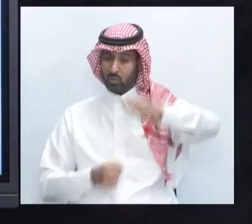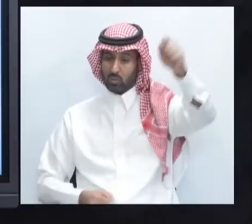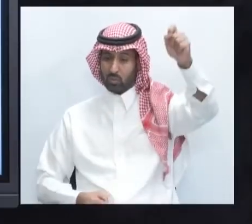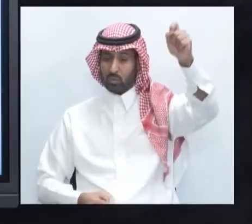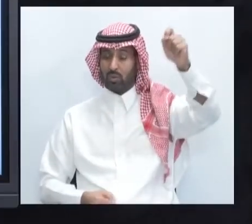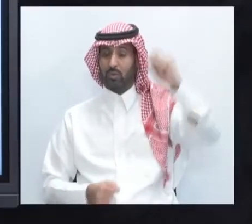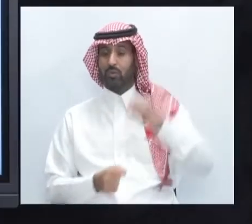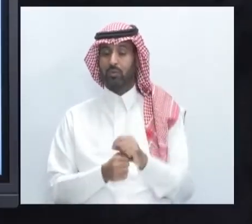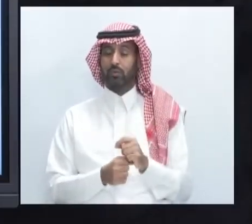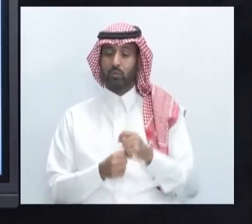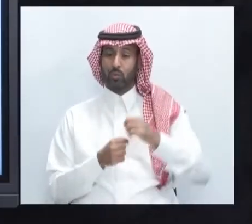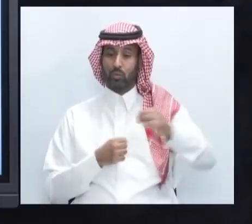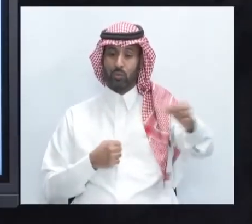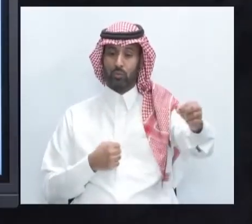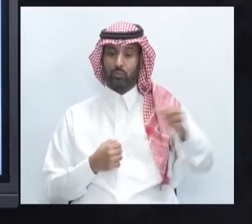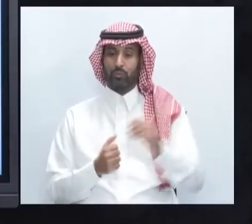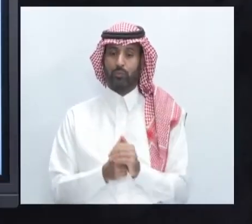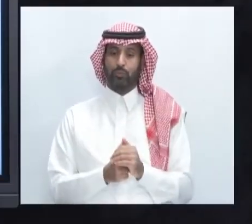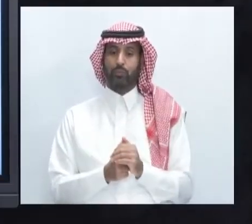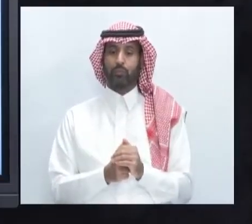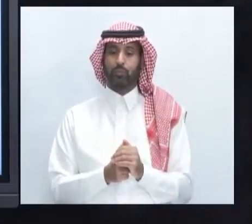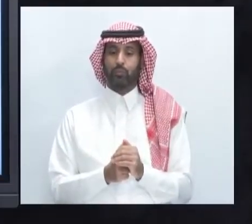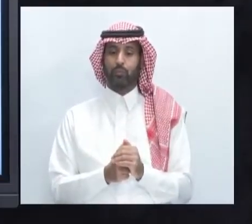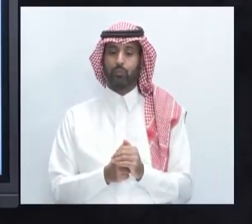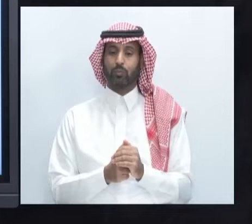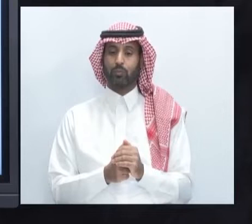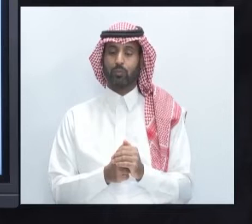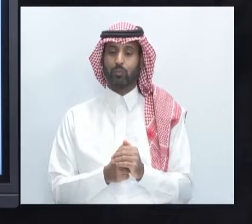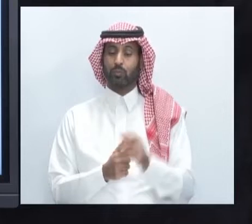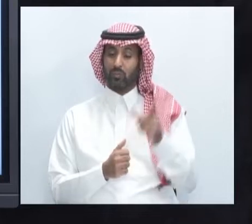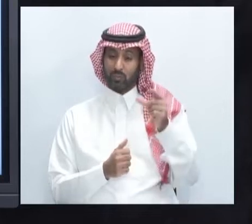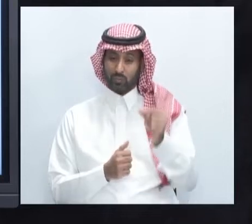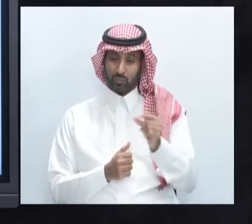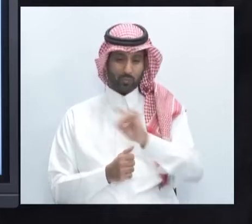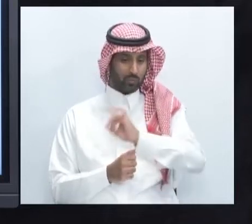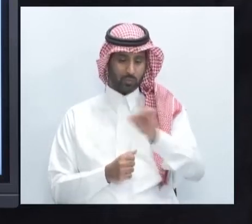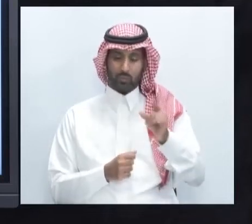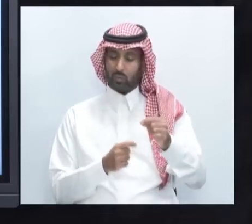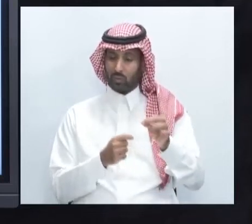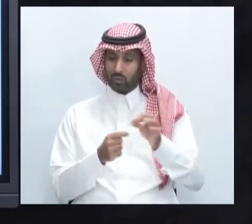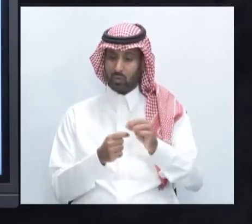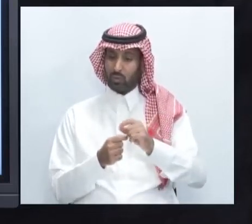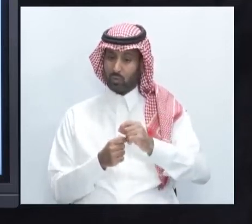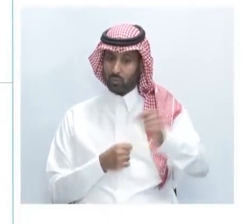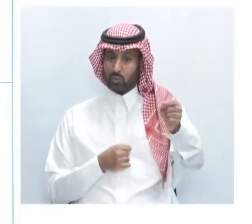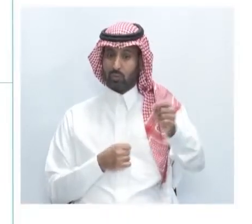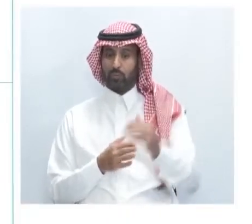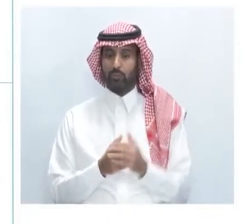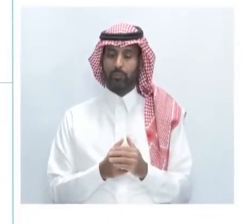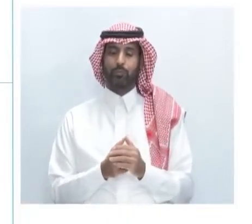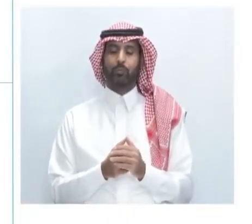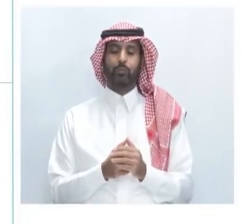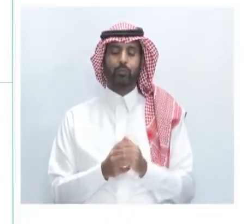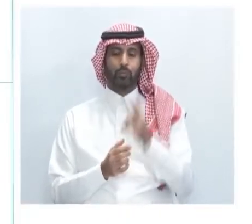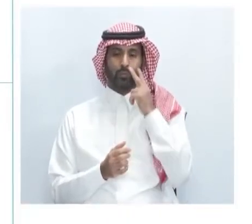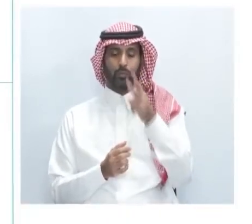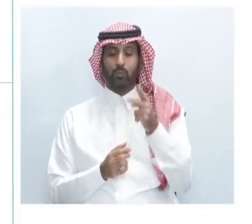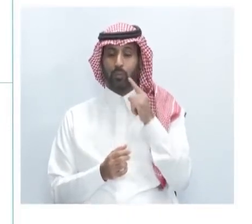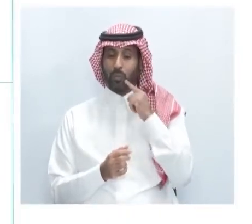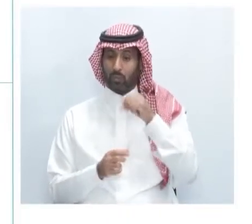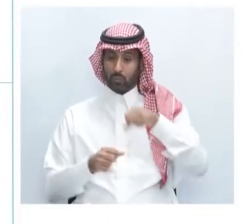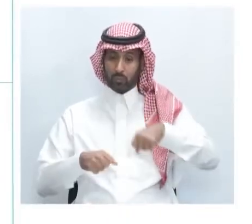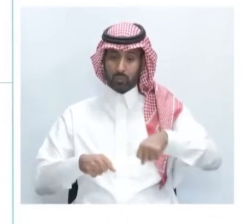is long. Long. Not short. Long. Excellent. Okay. What about